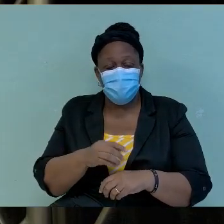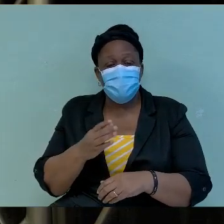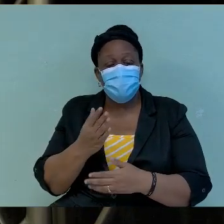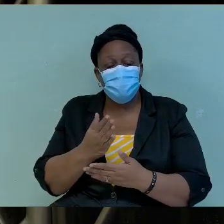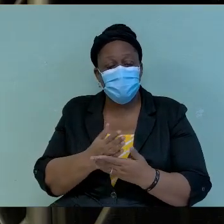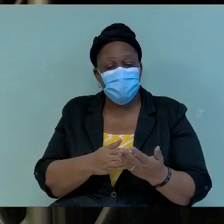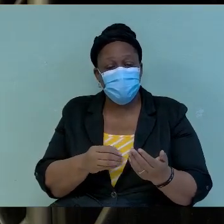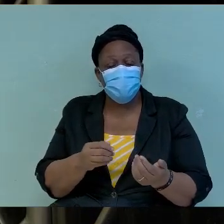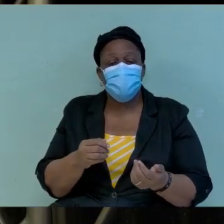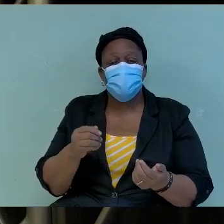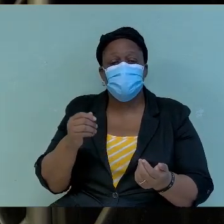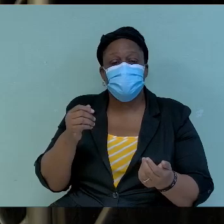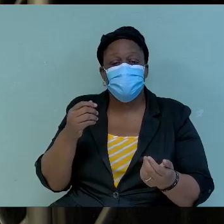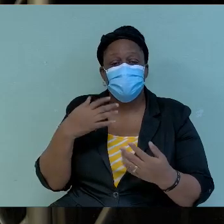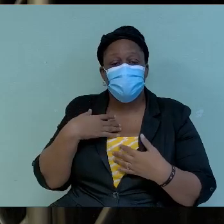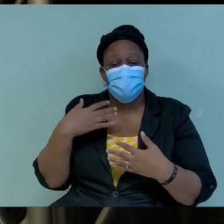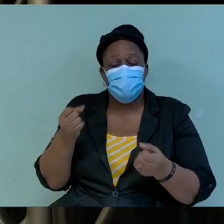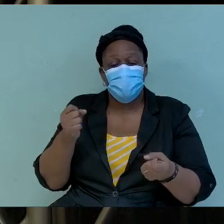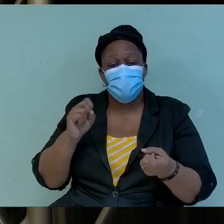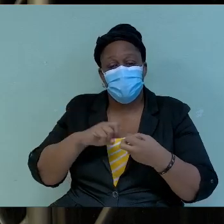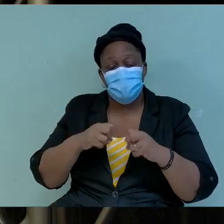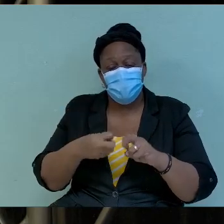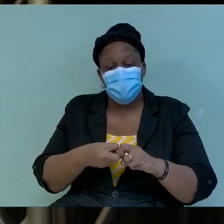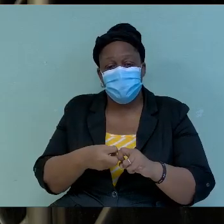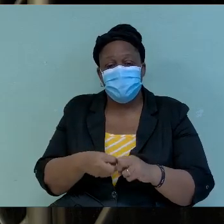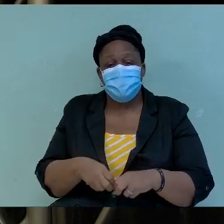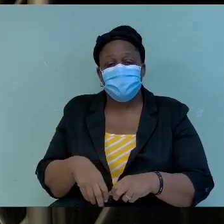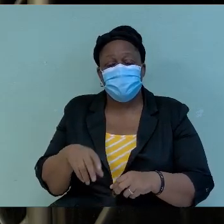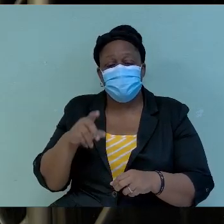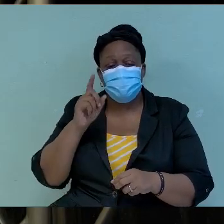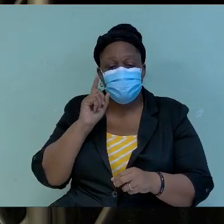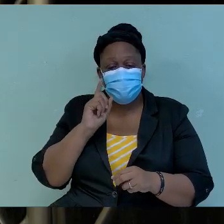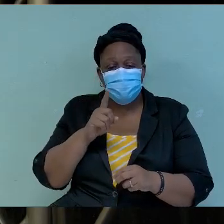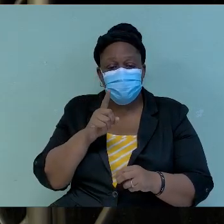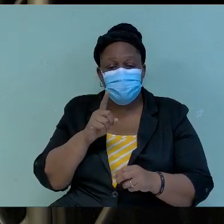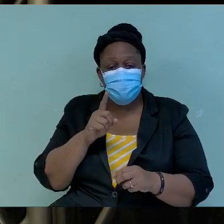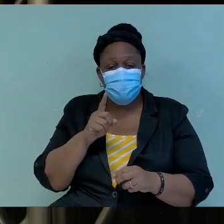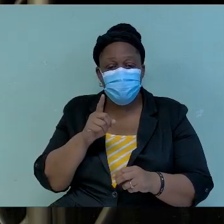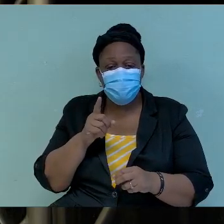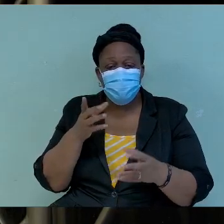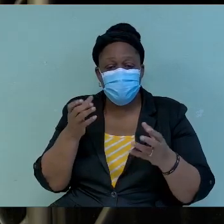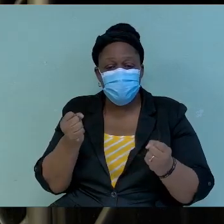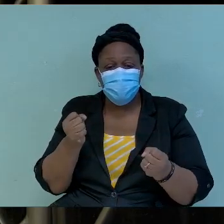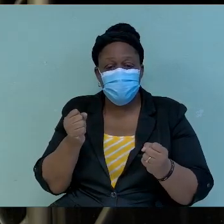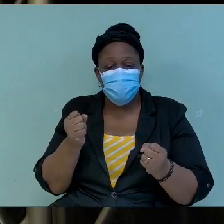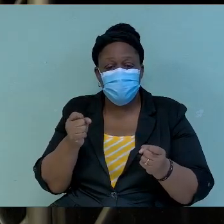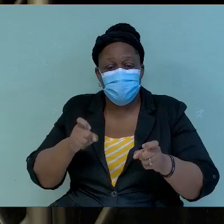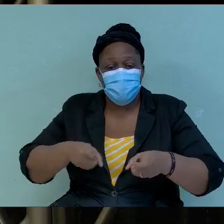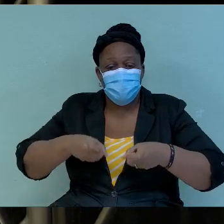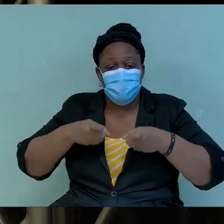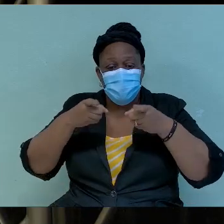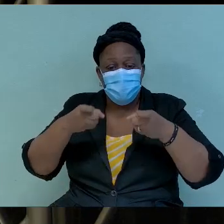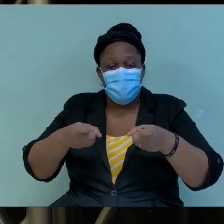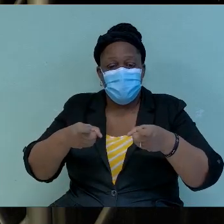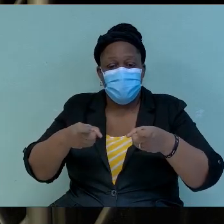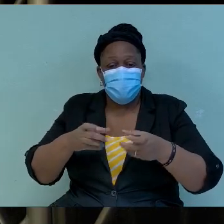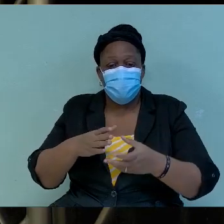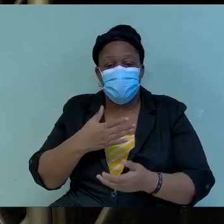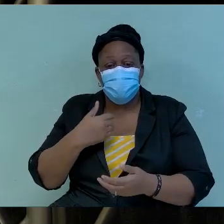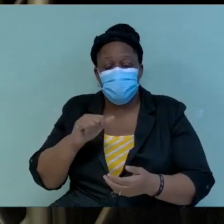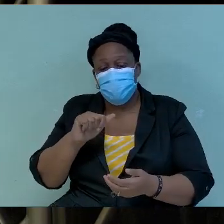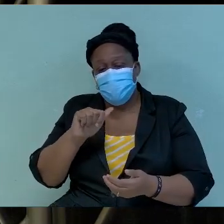Health-related, 3. 1 call was received for someone wanting to make a donation, and 3 for